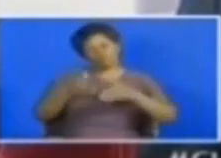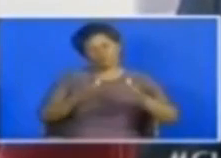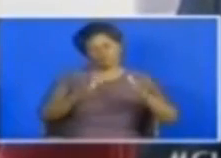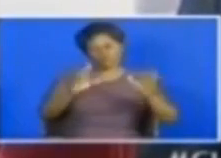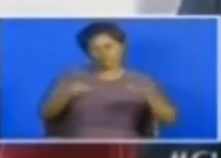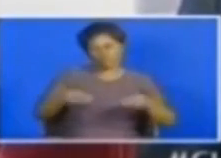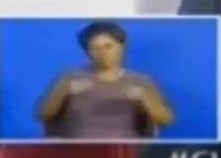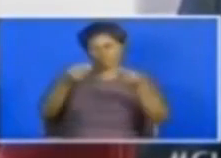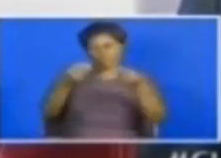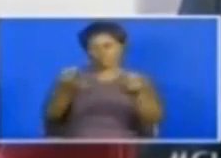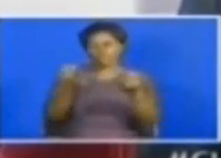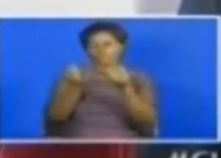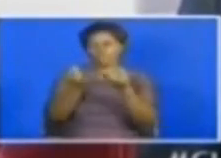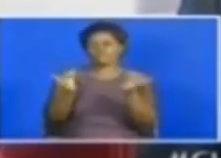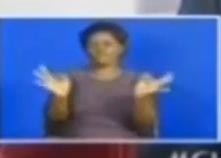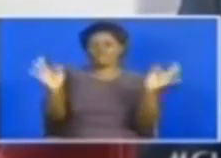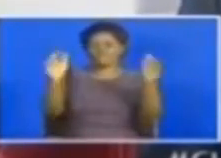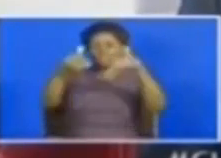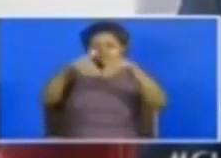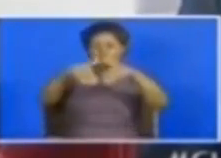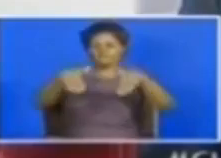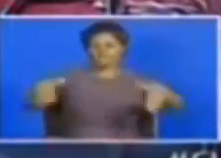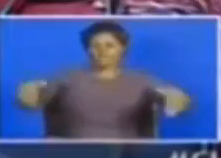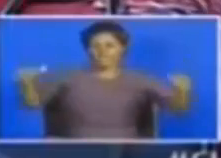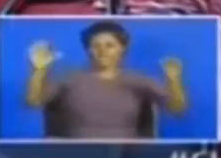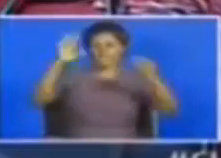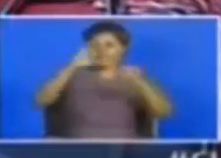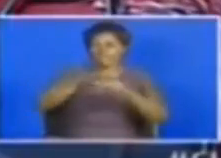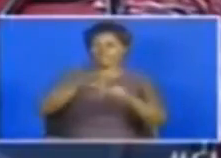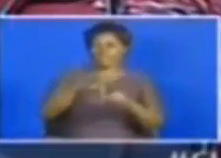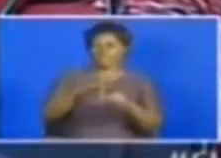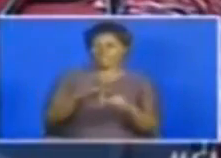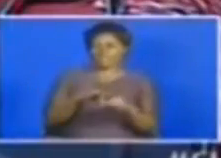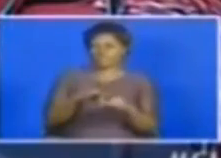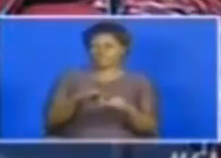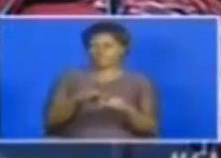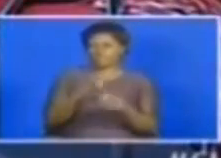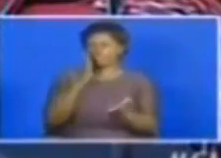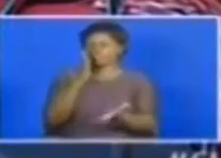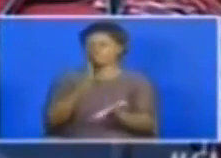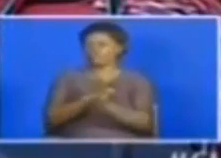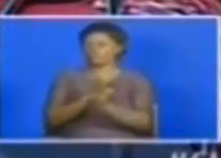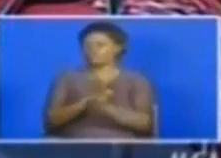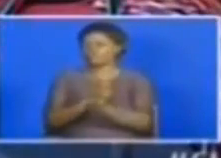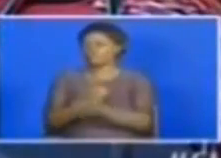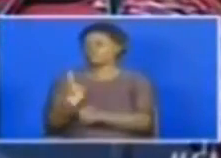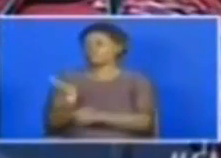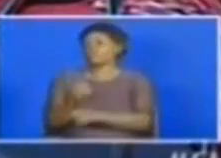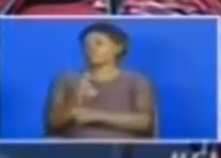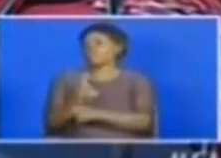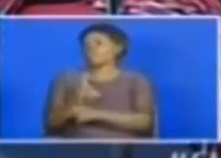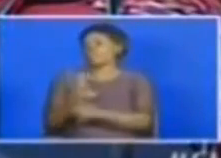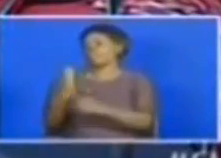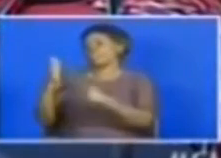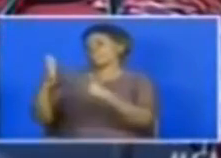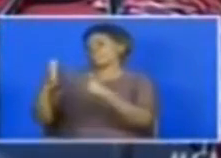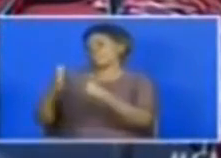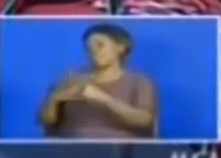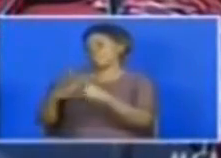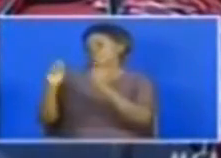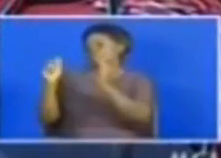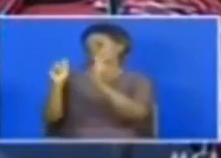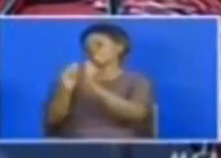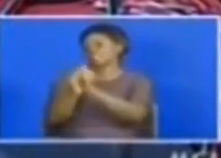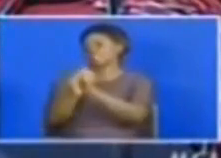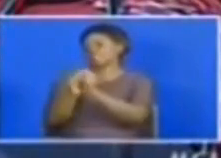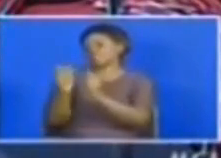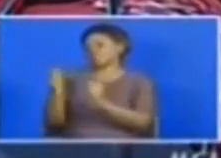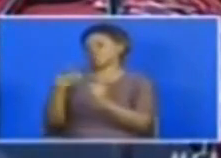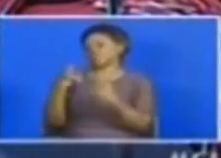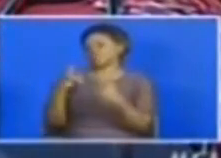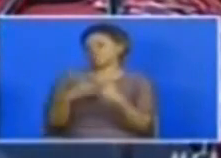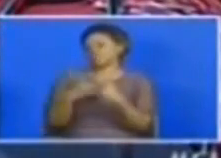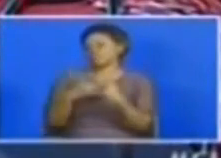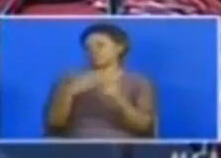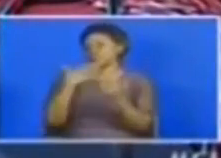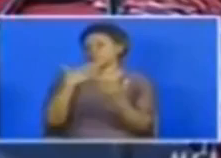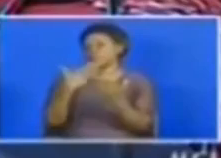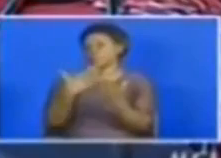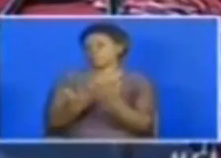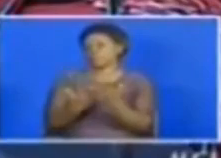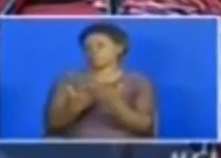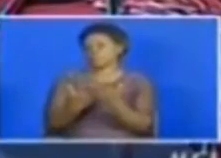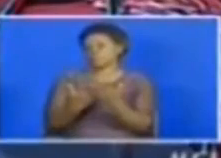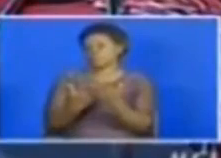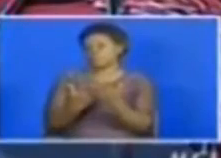this free, fair and credible election. Okay. Of course, the truth of that will be on the 9th obviously. And the 10th of August. Thank you very much, Dr.